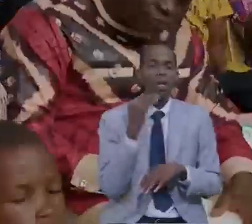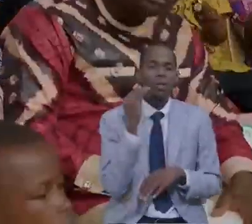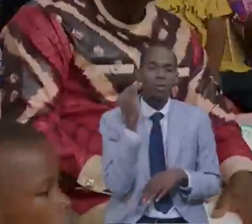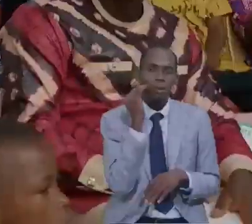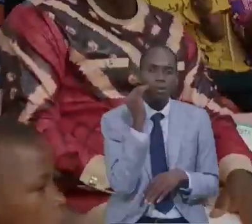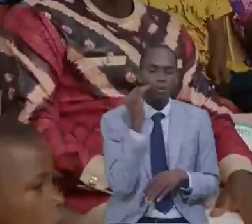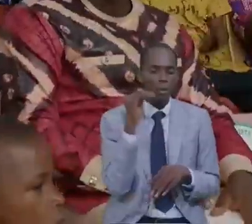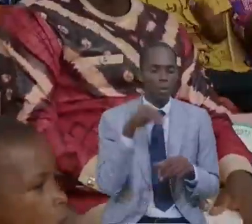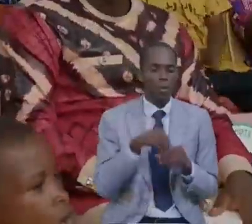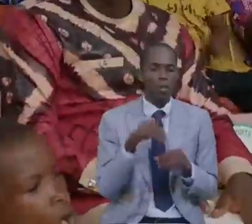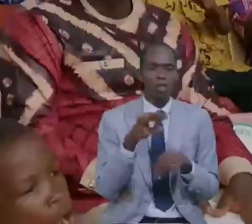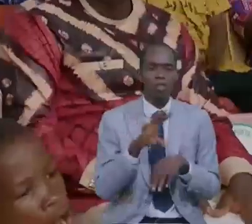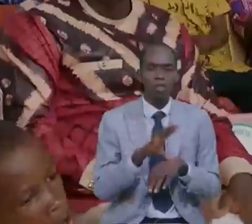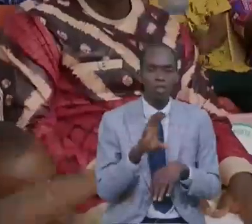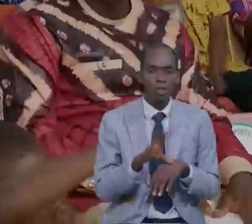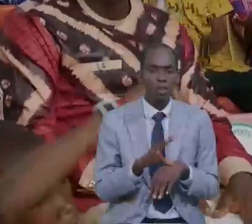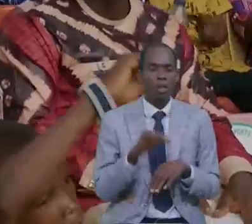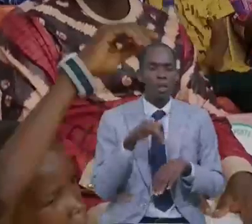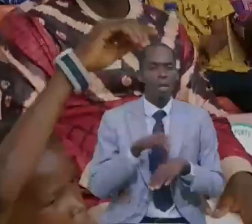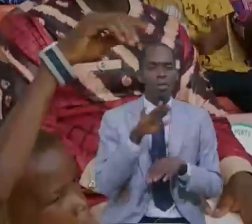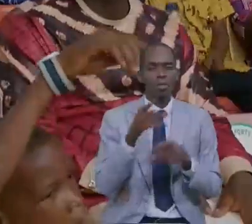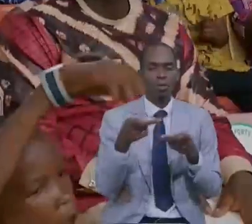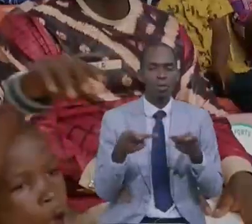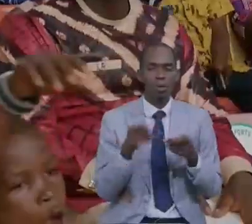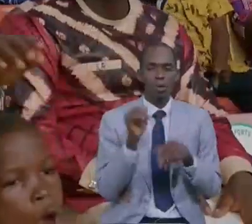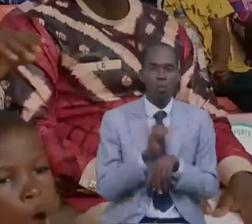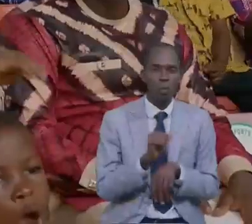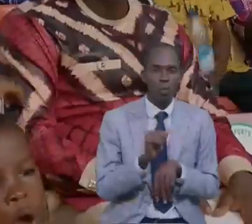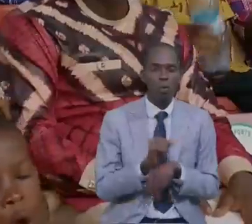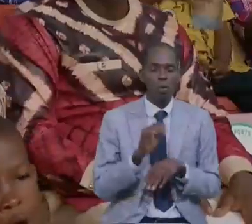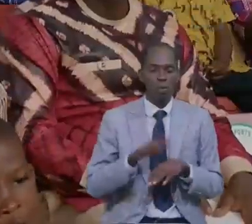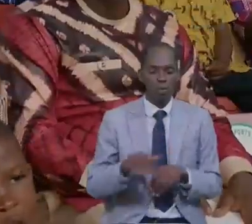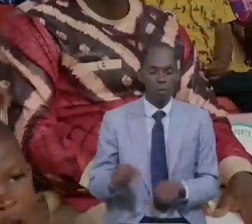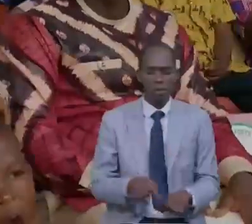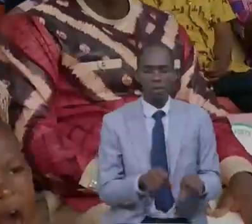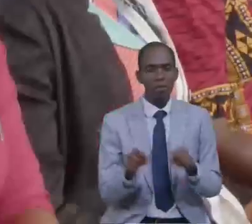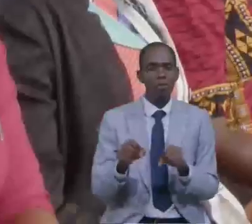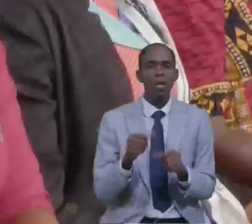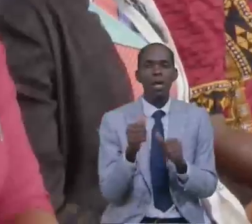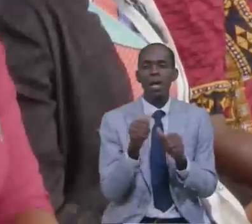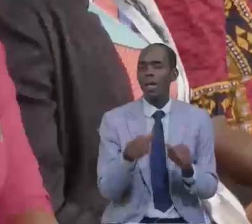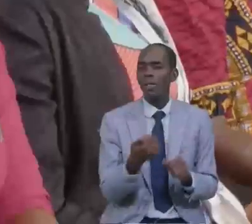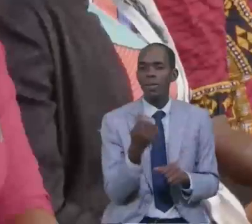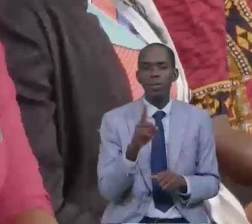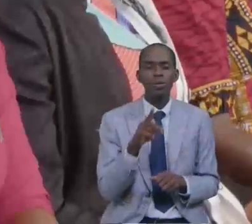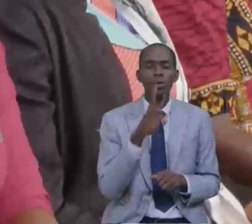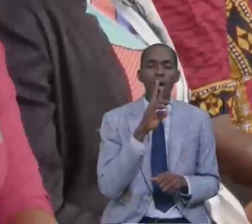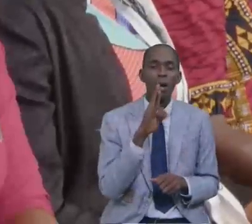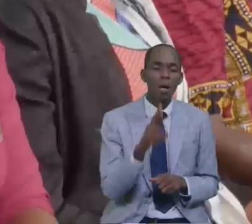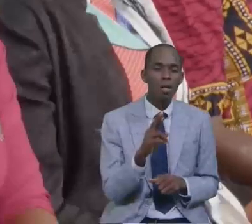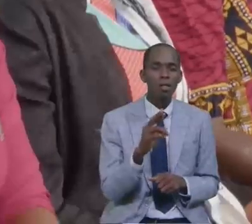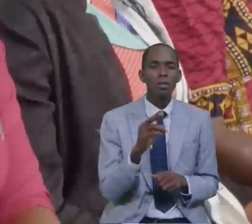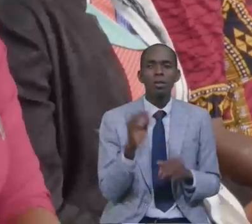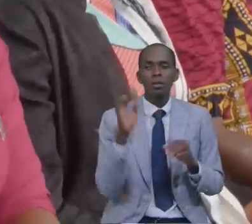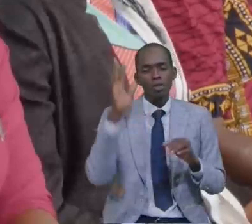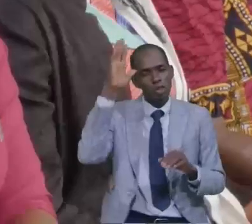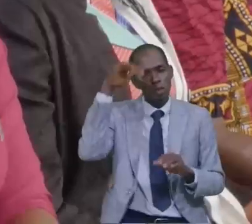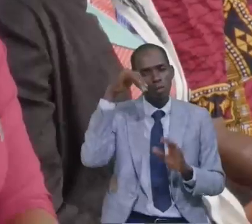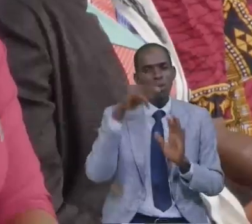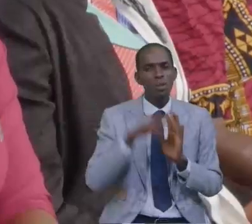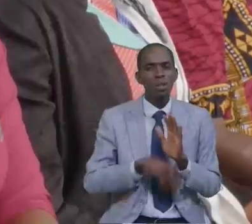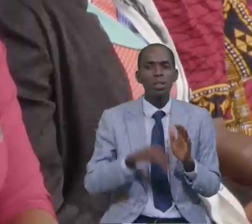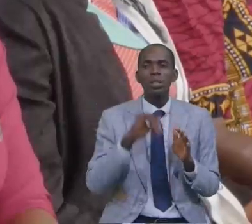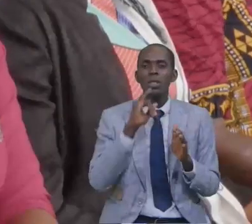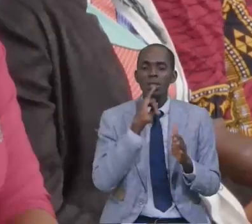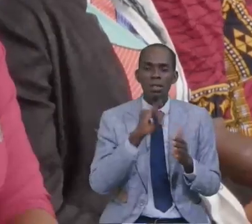are, naughtiness is blocked out with godliness. It says, all the superfluity